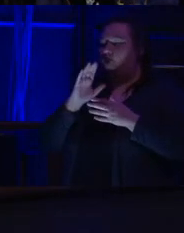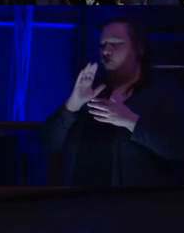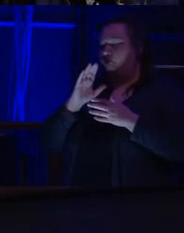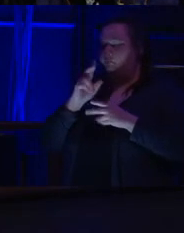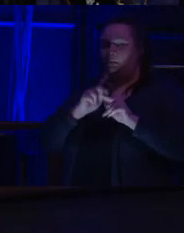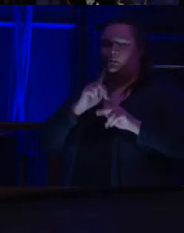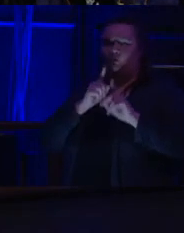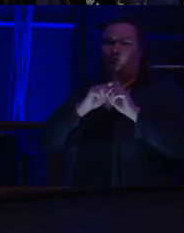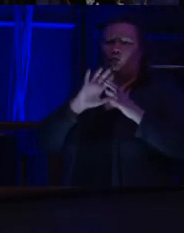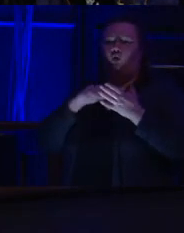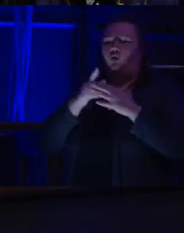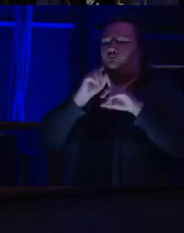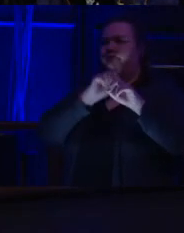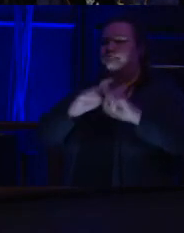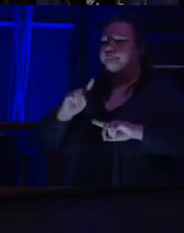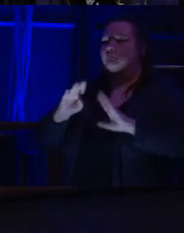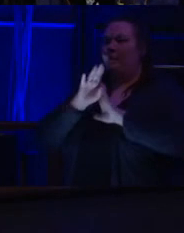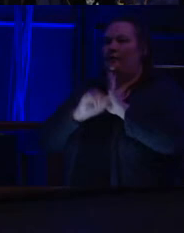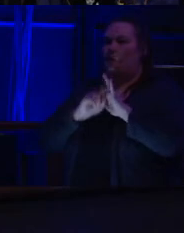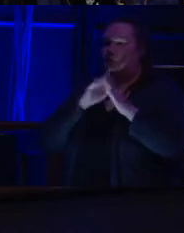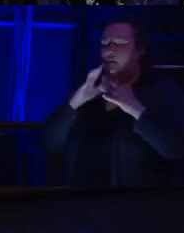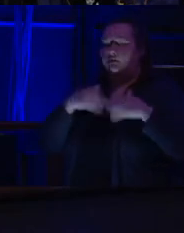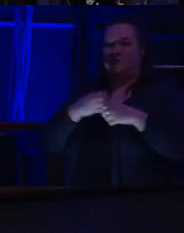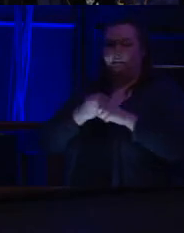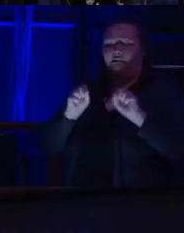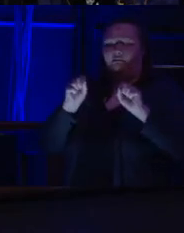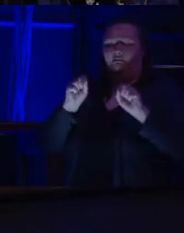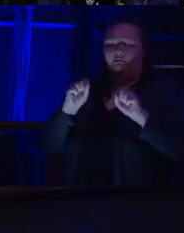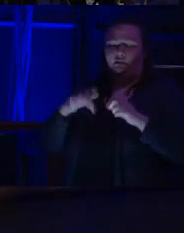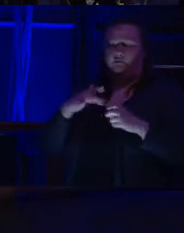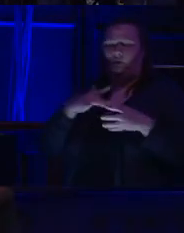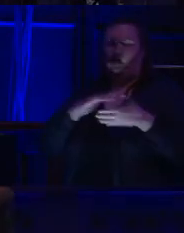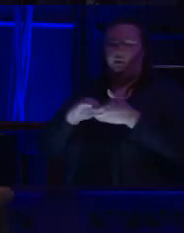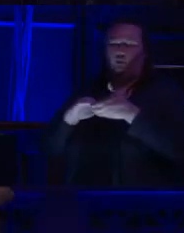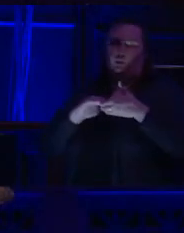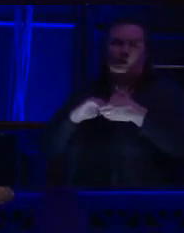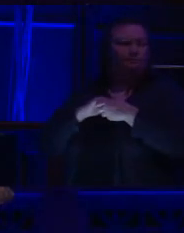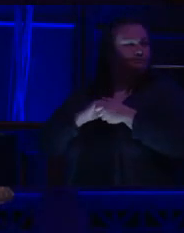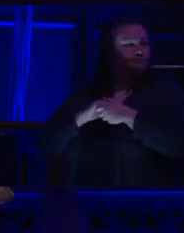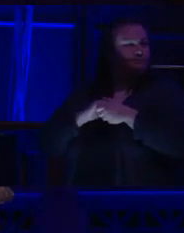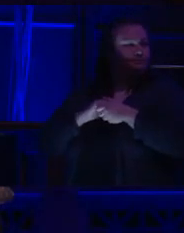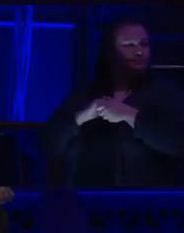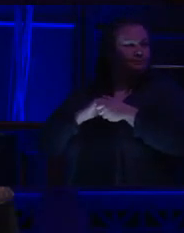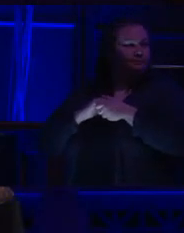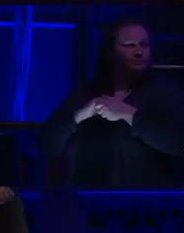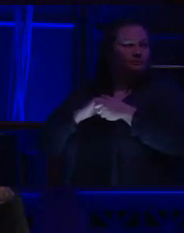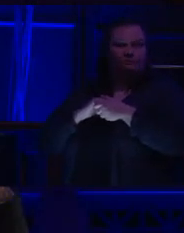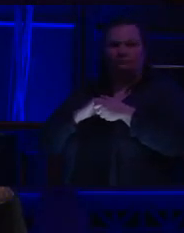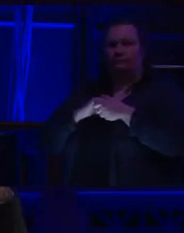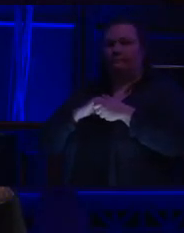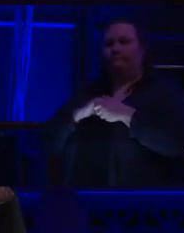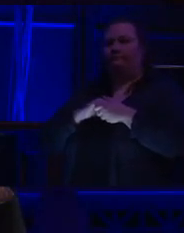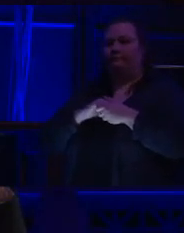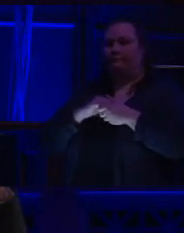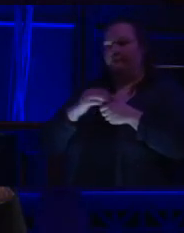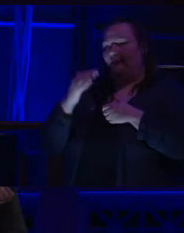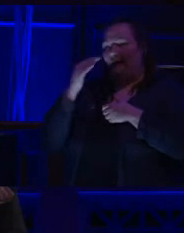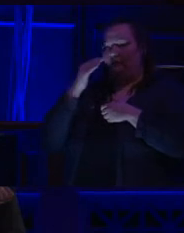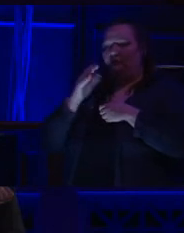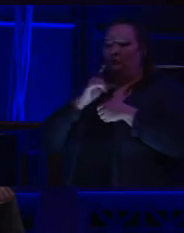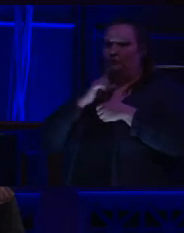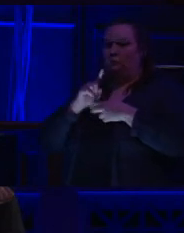grow and thrive in a culture of safety and community. Arts, knowledge, and truth. He